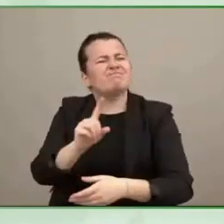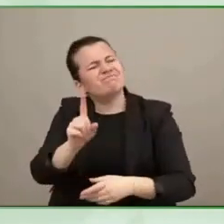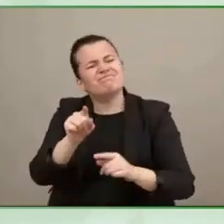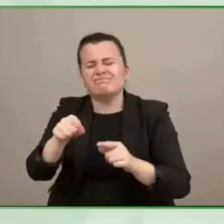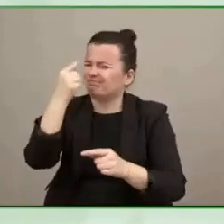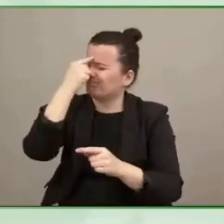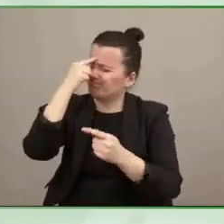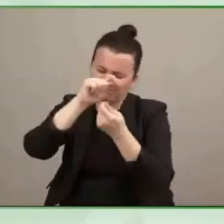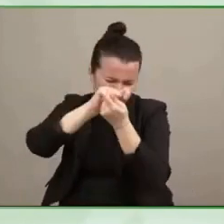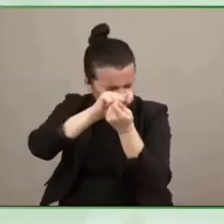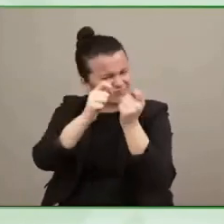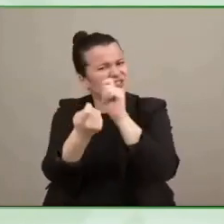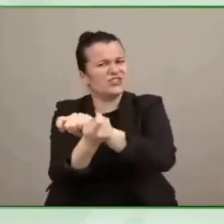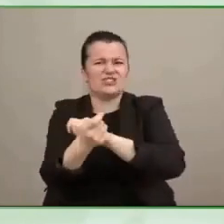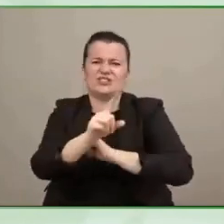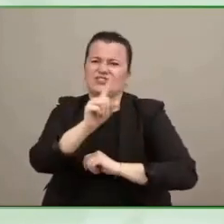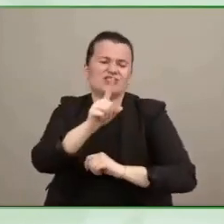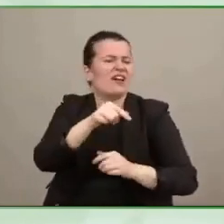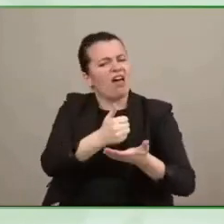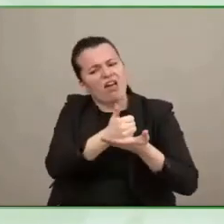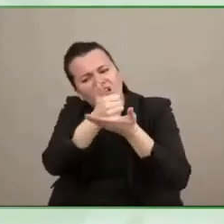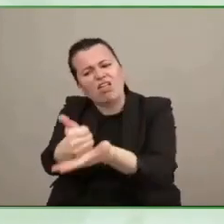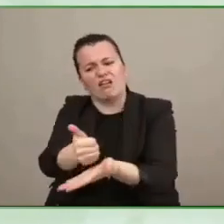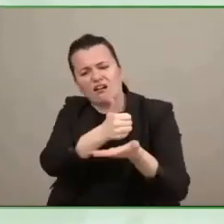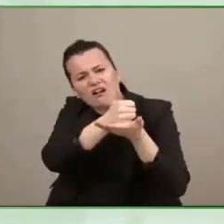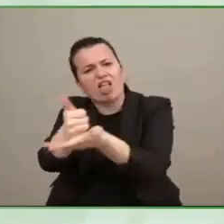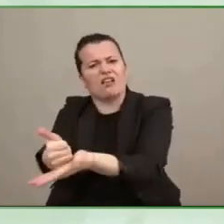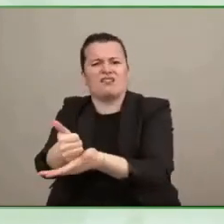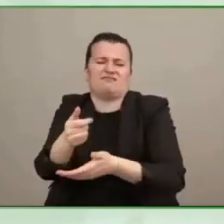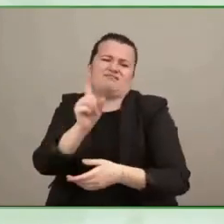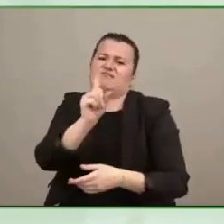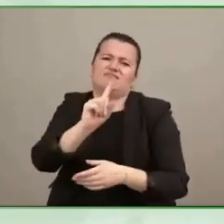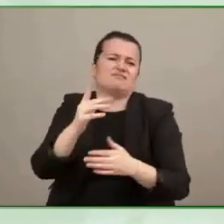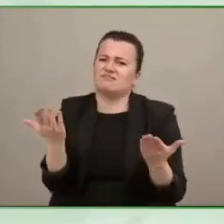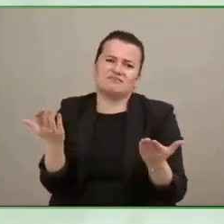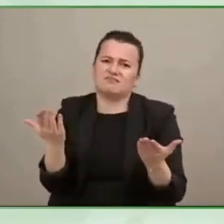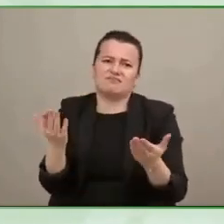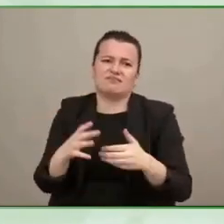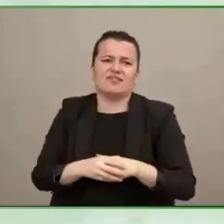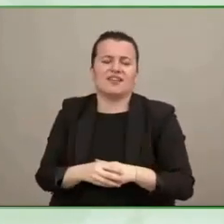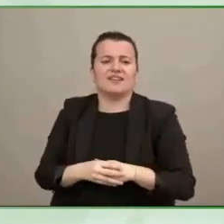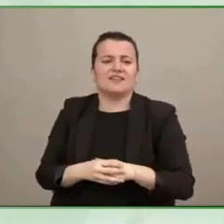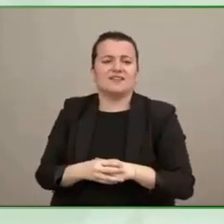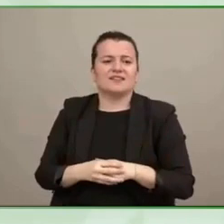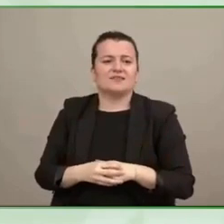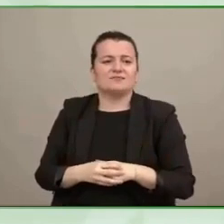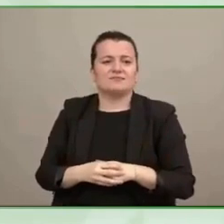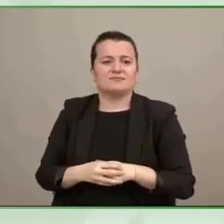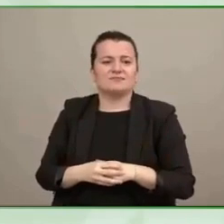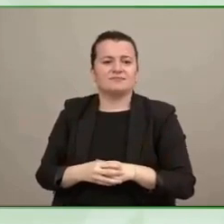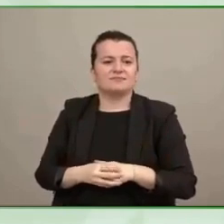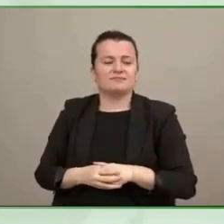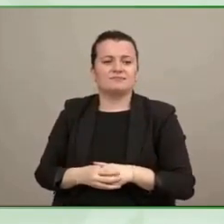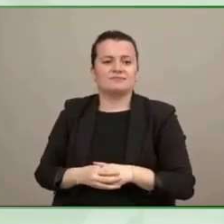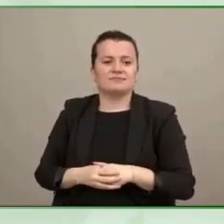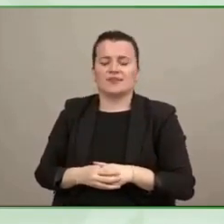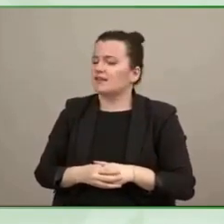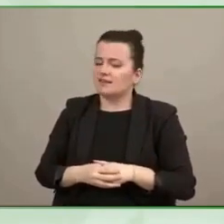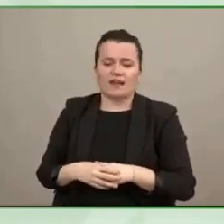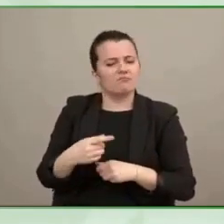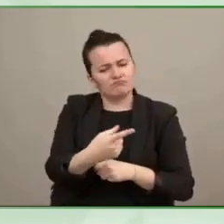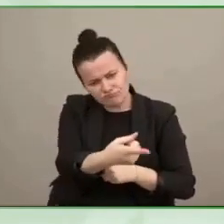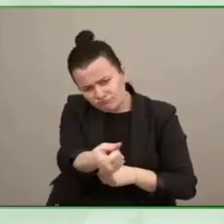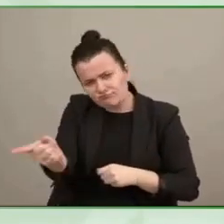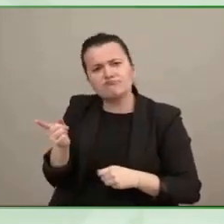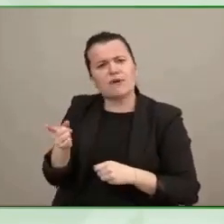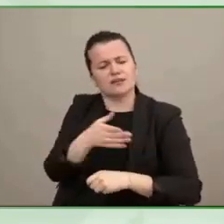charity and to making them to depend on those on themselves, and they